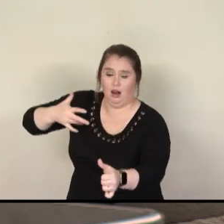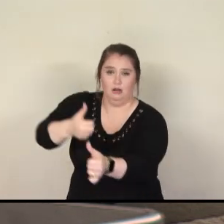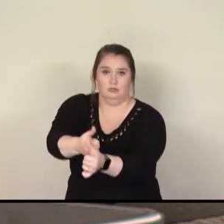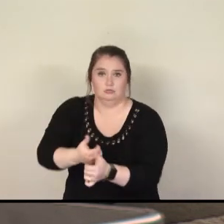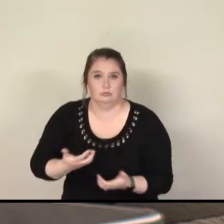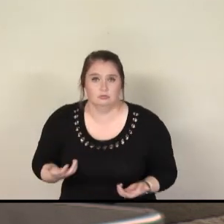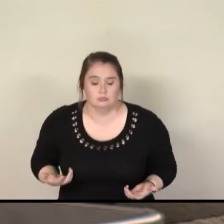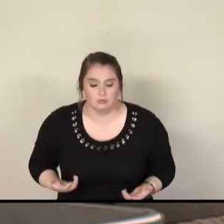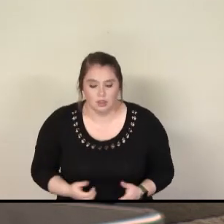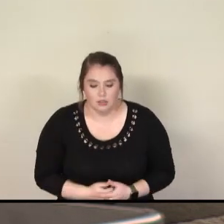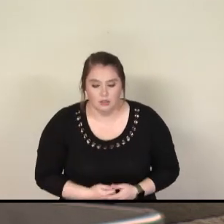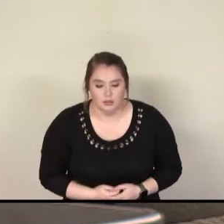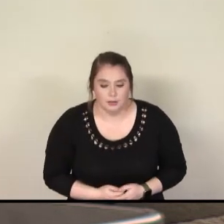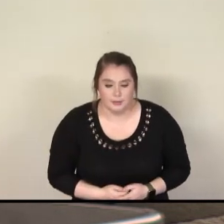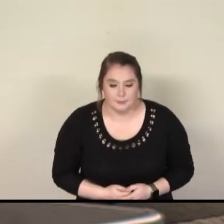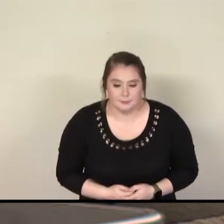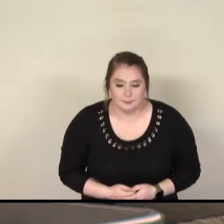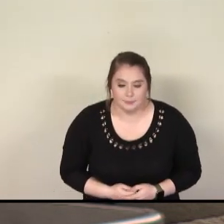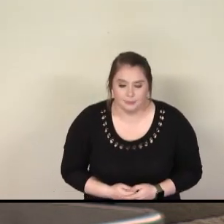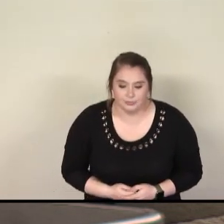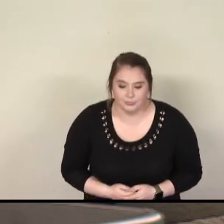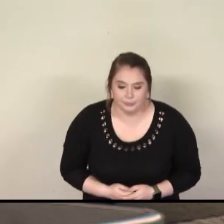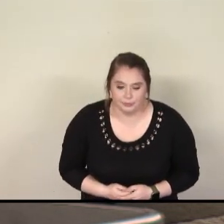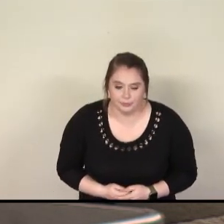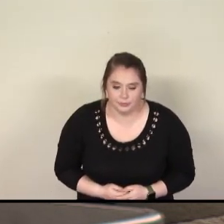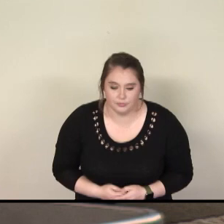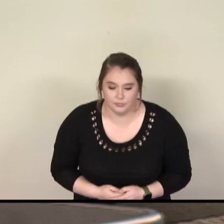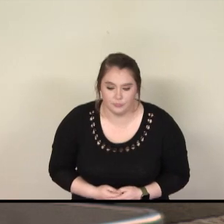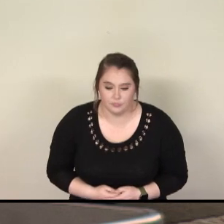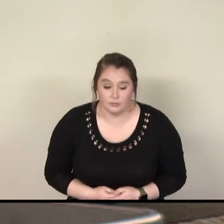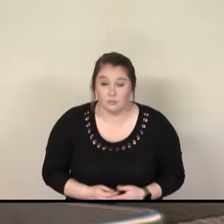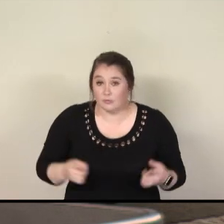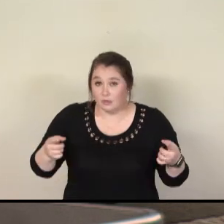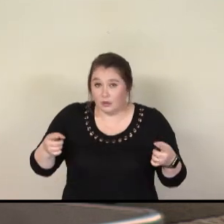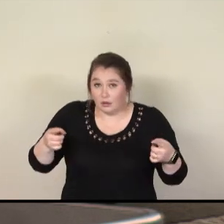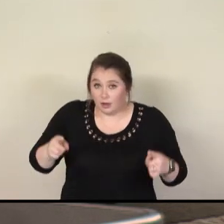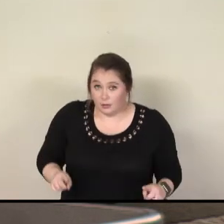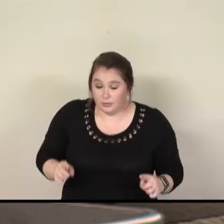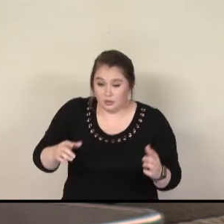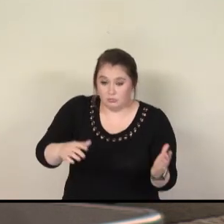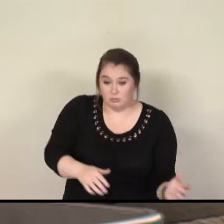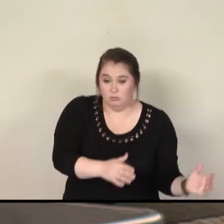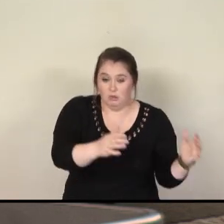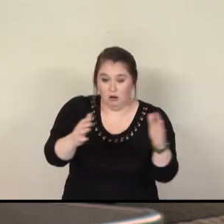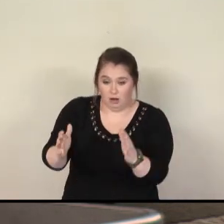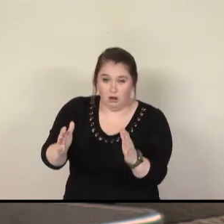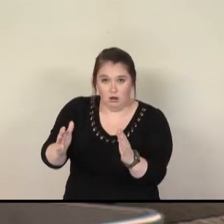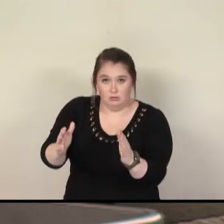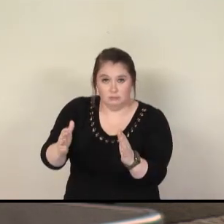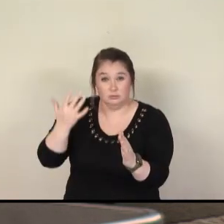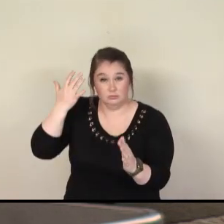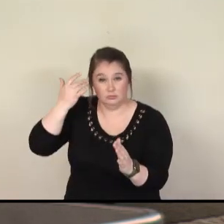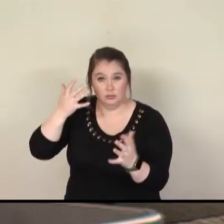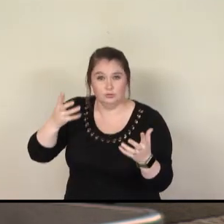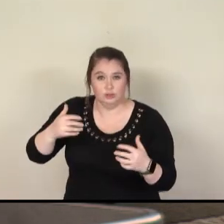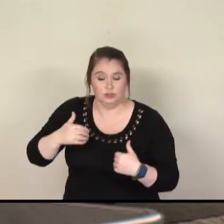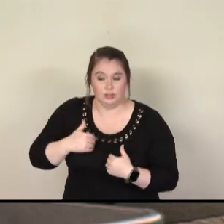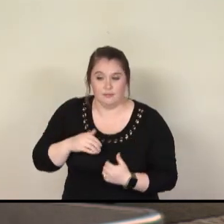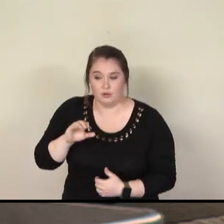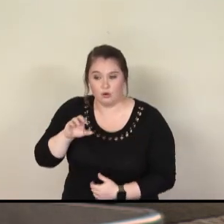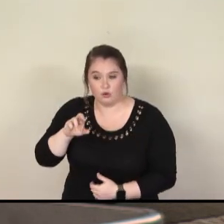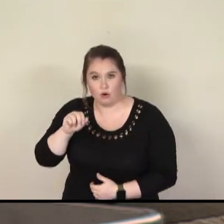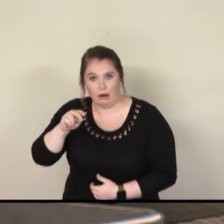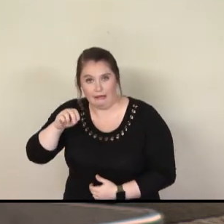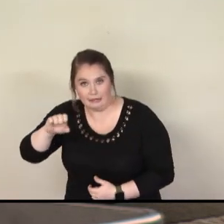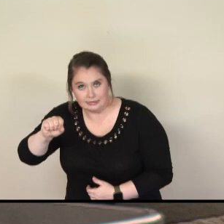The fire lane repair allowance is established so that in the event it's damaged, because it has had cranes rolling over